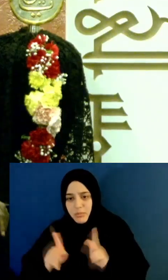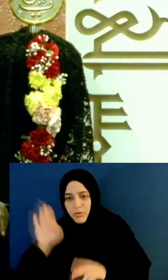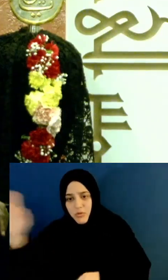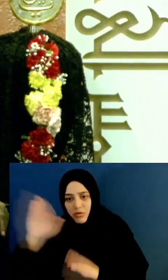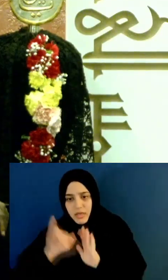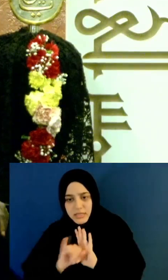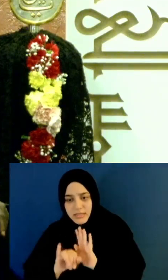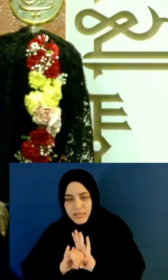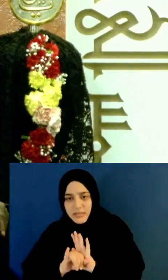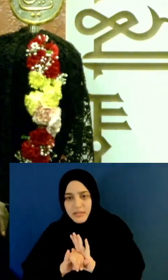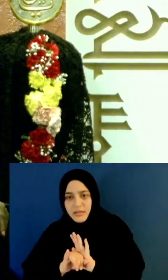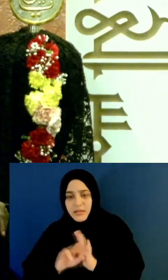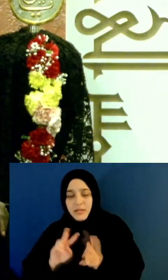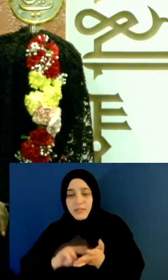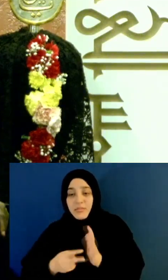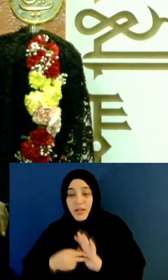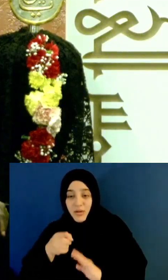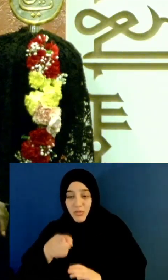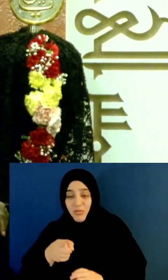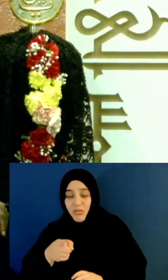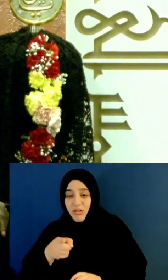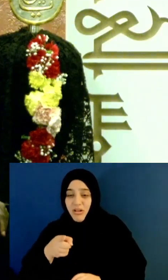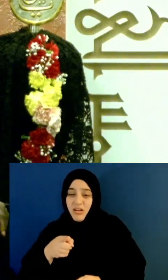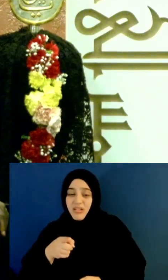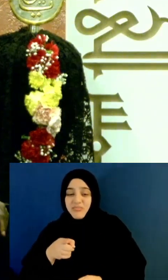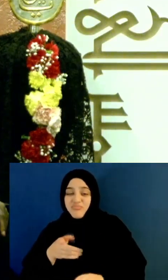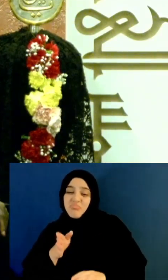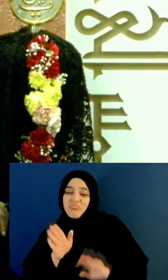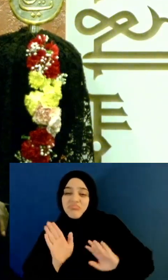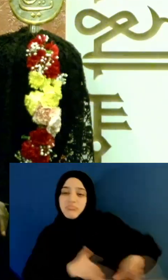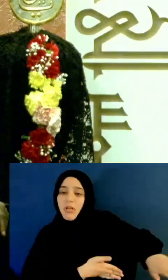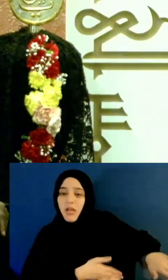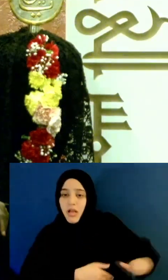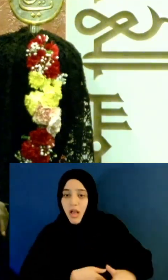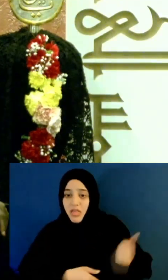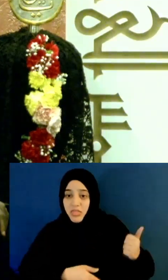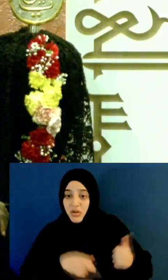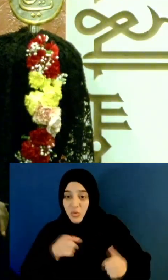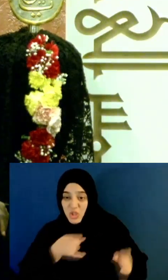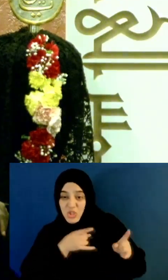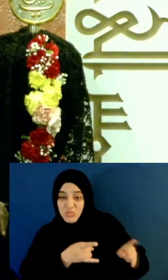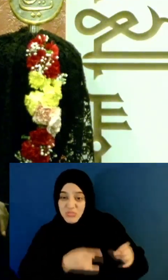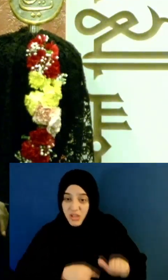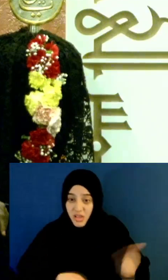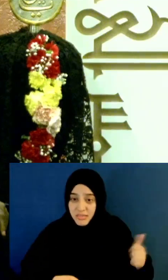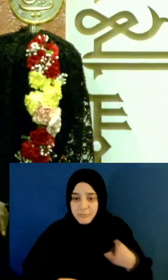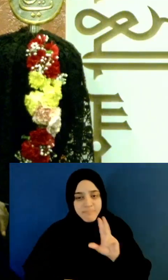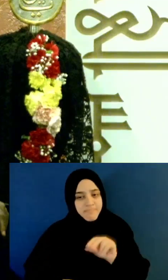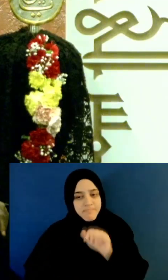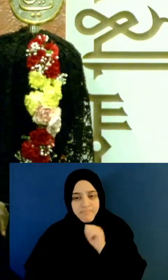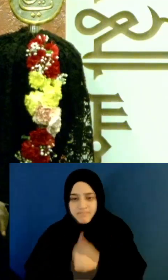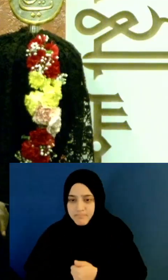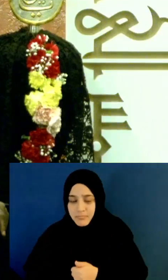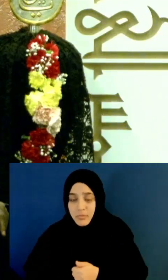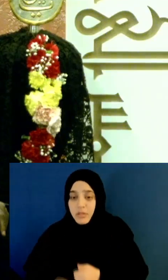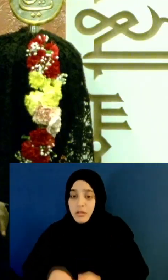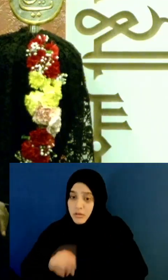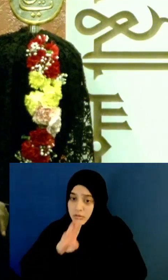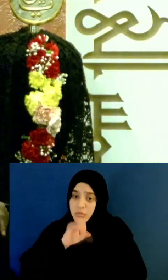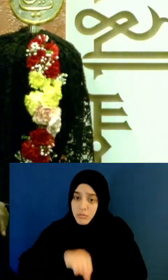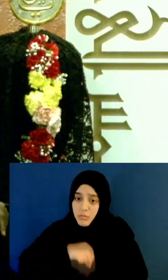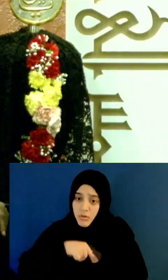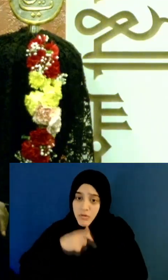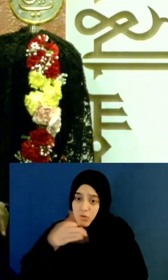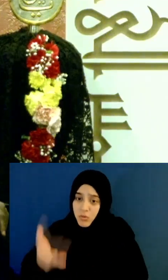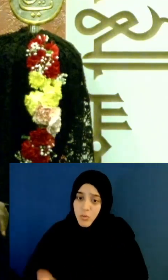Don't undermine others. Do not ridicule others. Be proud of who you are. It's